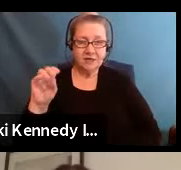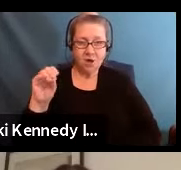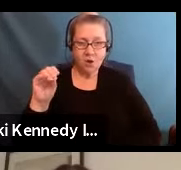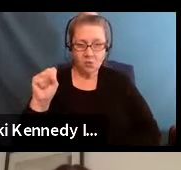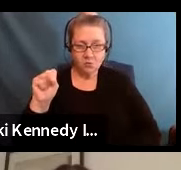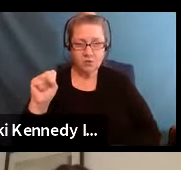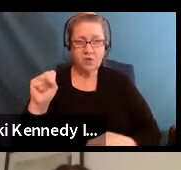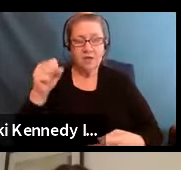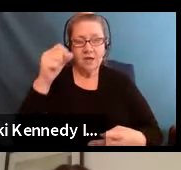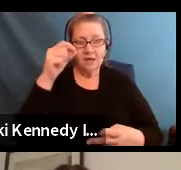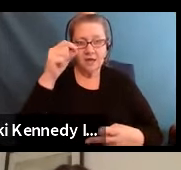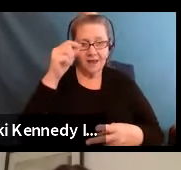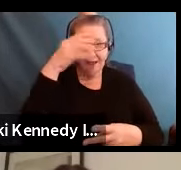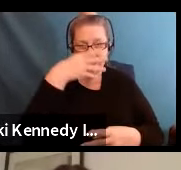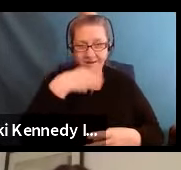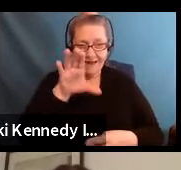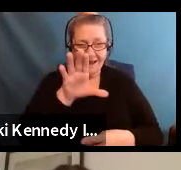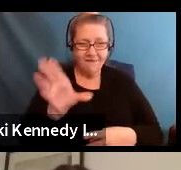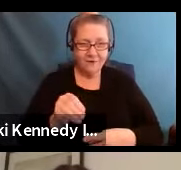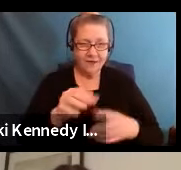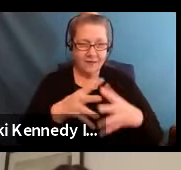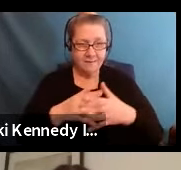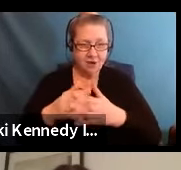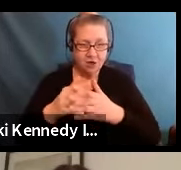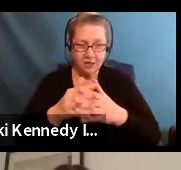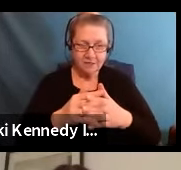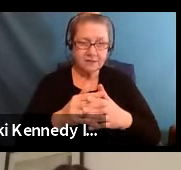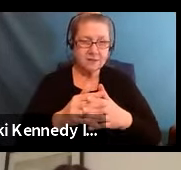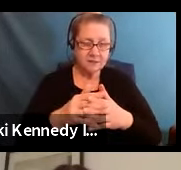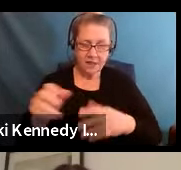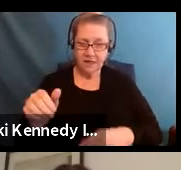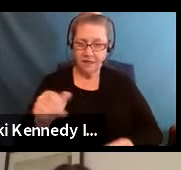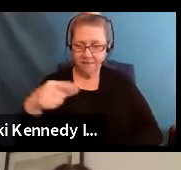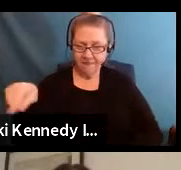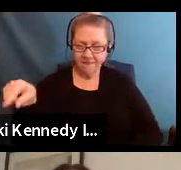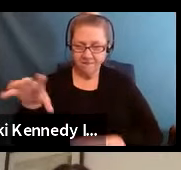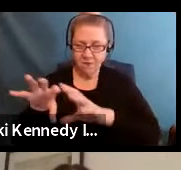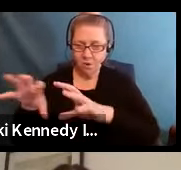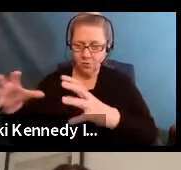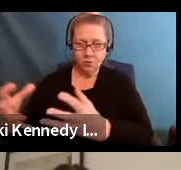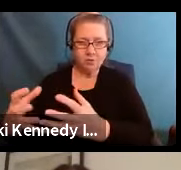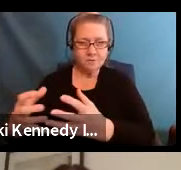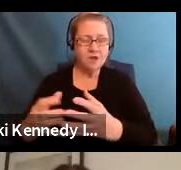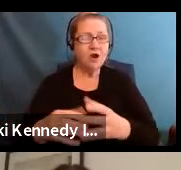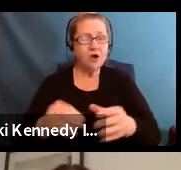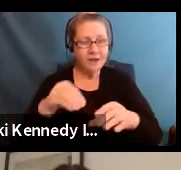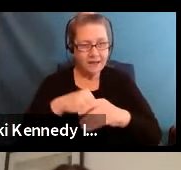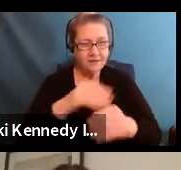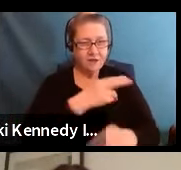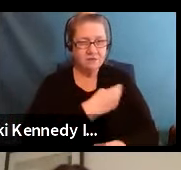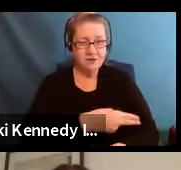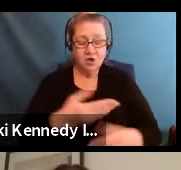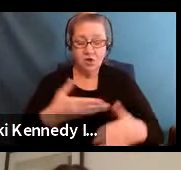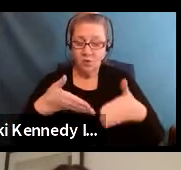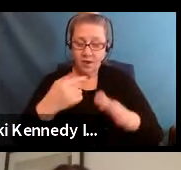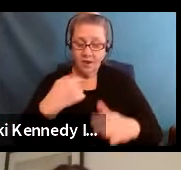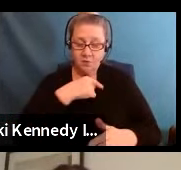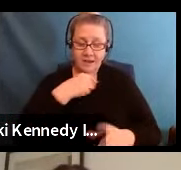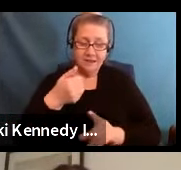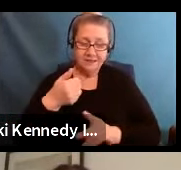highest impacted communities are the ones who are in the hospital. So the way that we're going to impact the surge is by